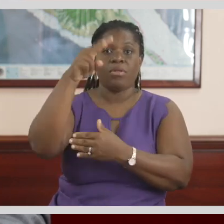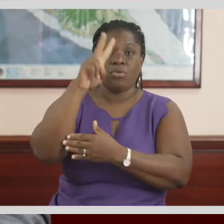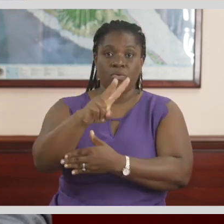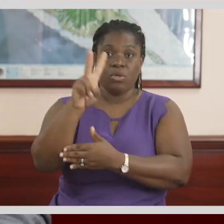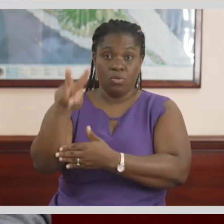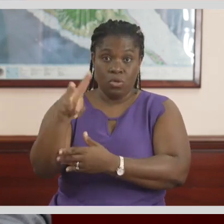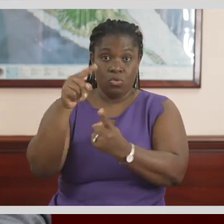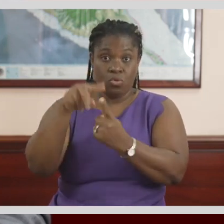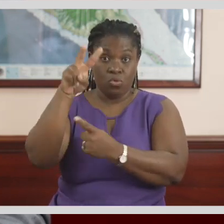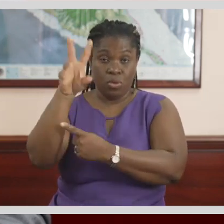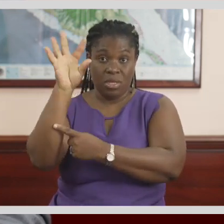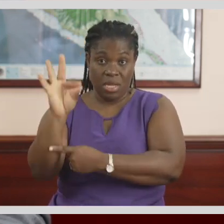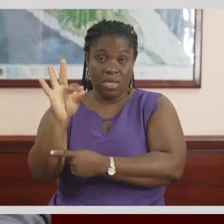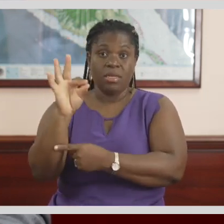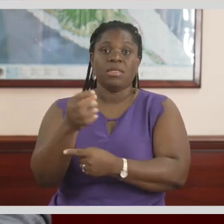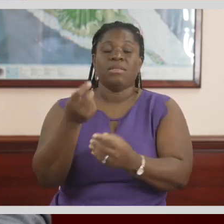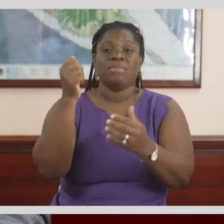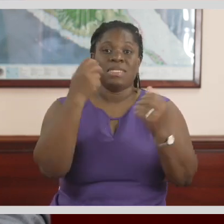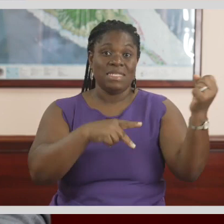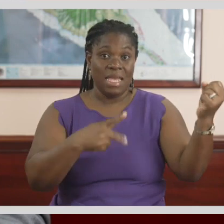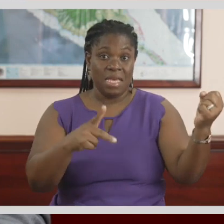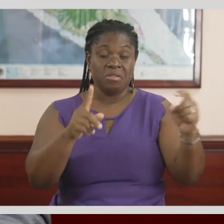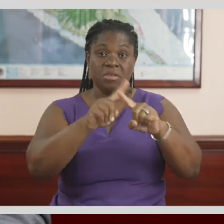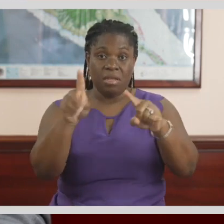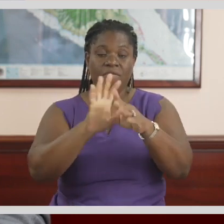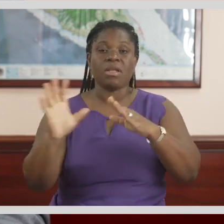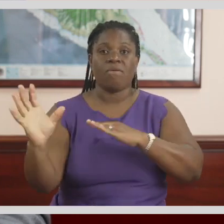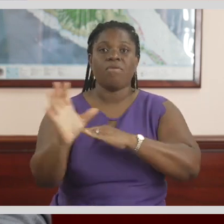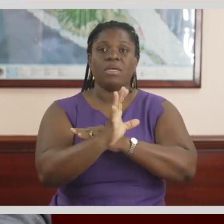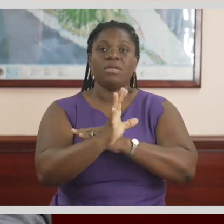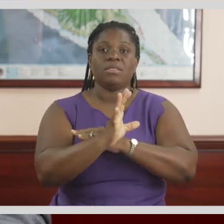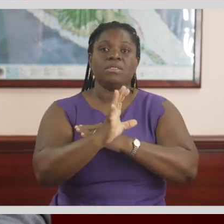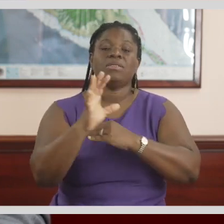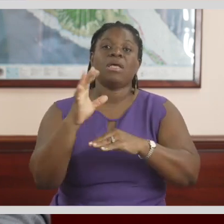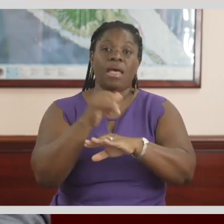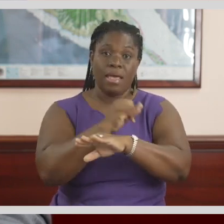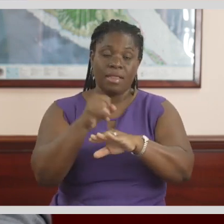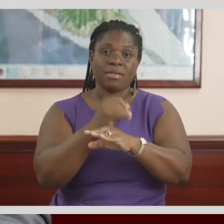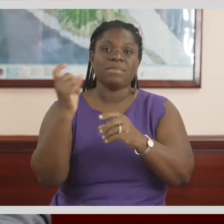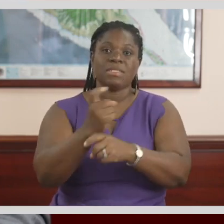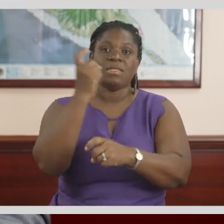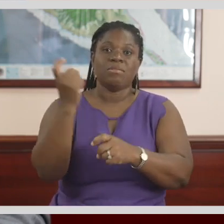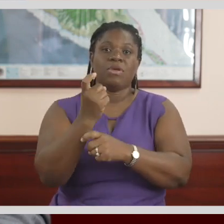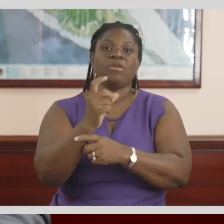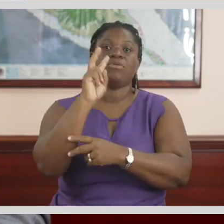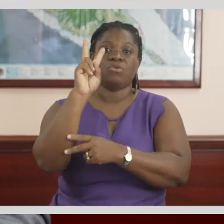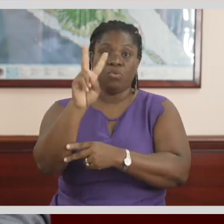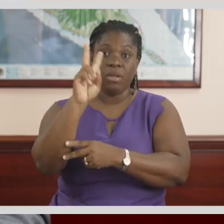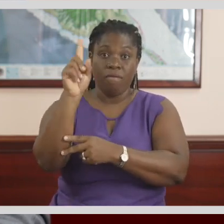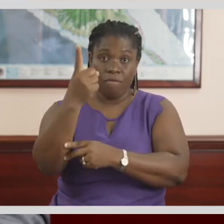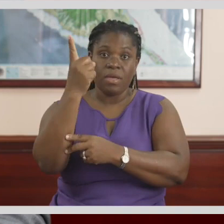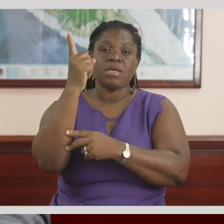29, 2023, St. Kitts and Nevis, together with the countries and territories of the region of the Americas, will celebrate the 21st annual